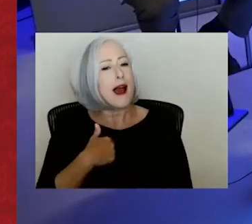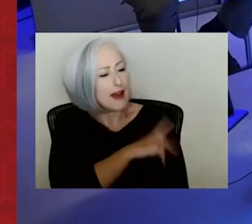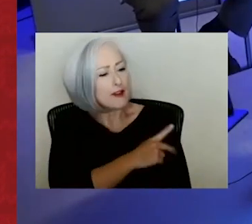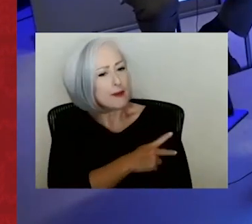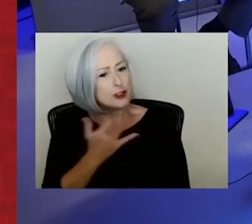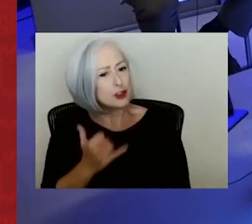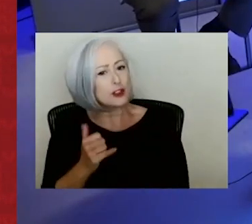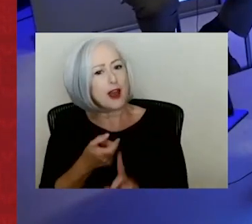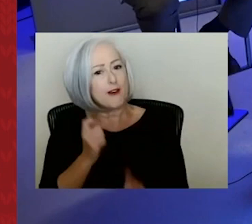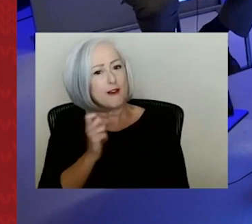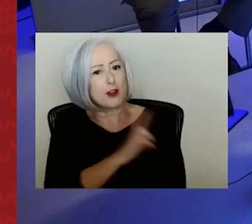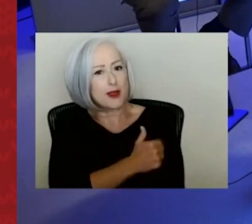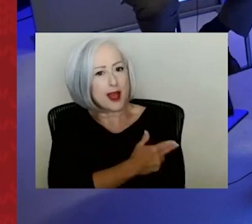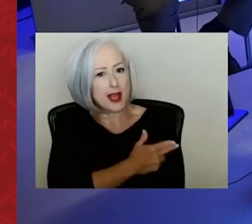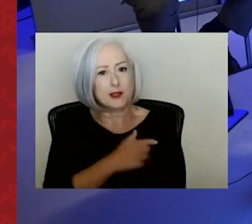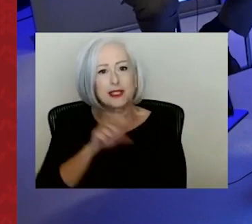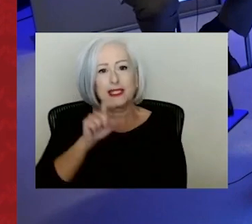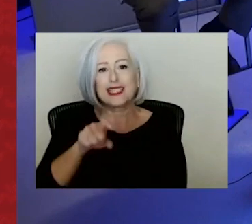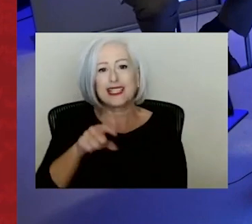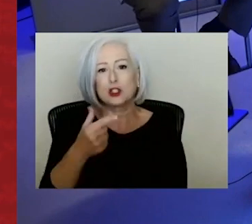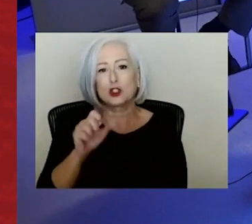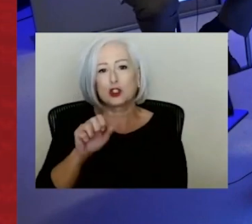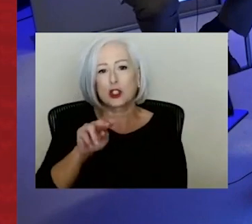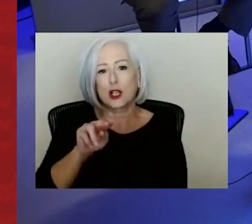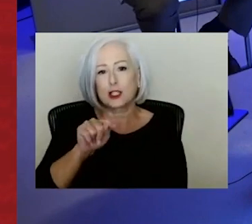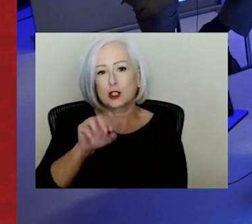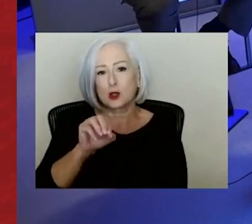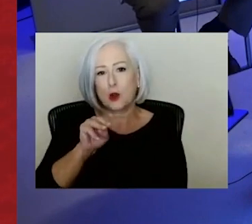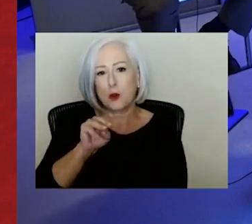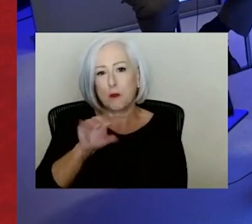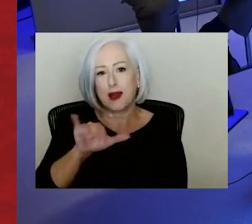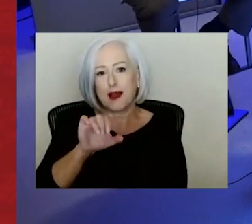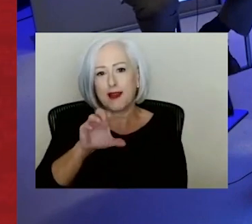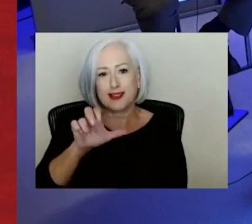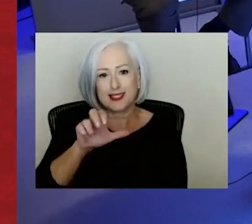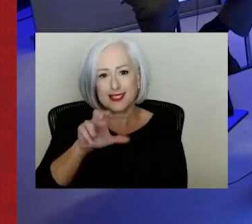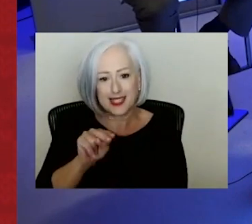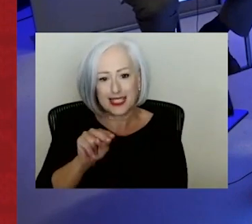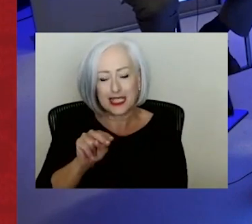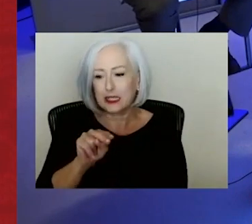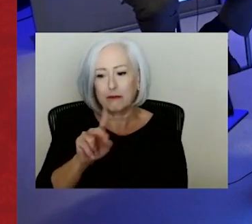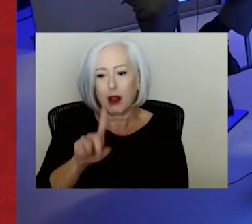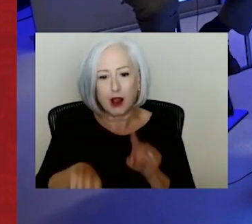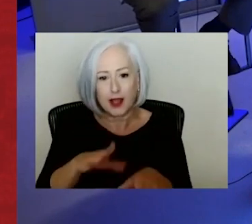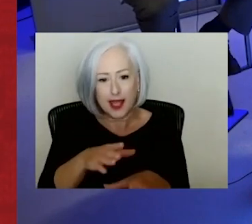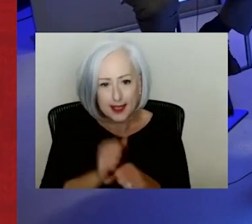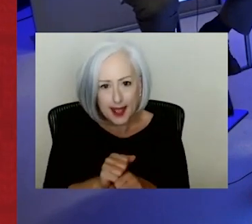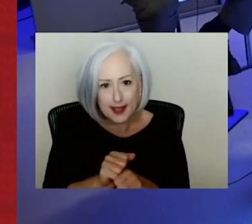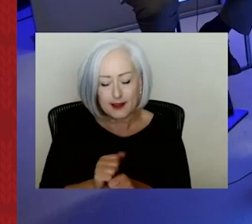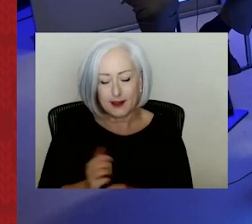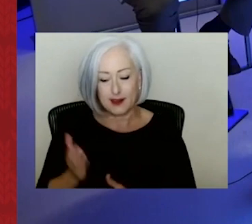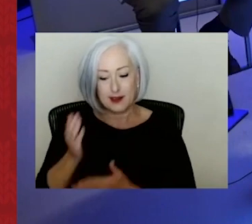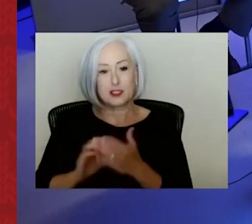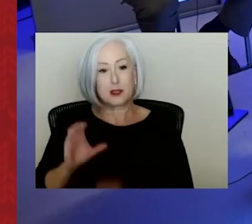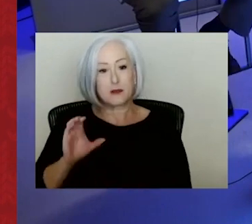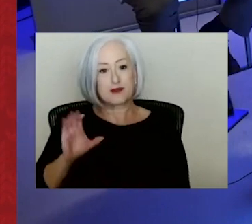some gentamicin. We can't get it because it's on short supply again. Exactly. And for some of my CF patients, that's a big deal because we mix it up and people